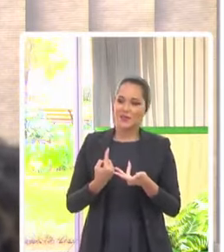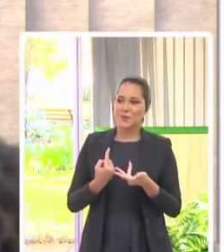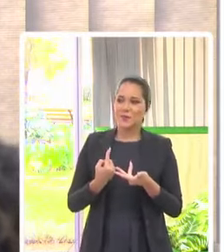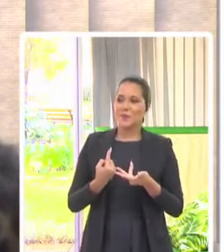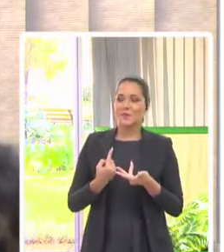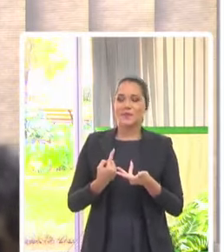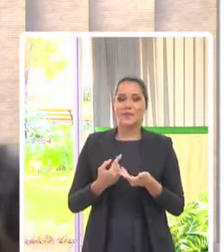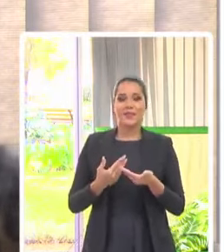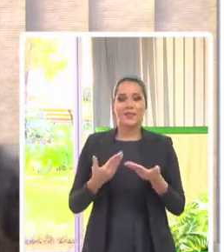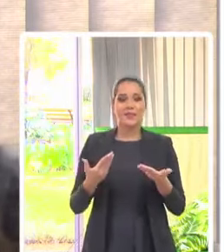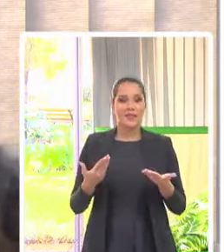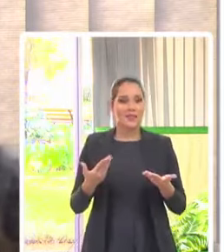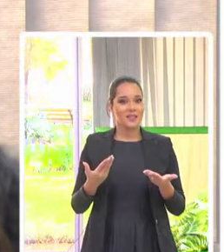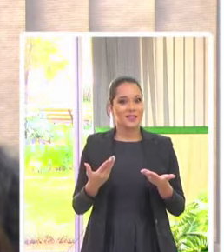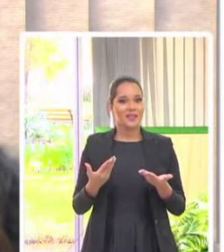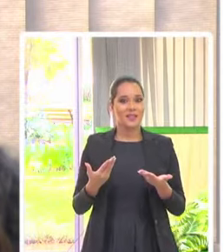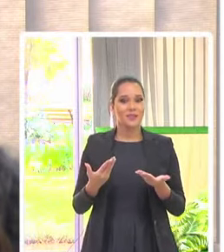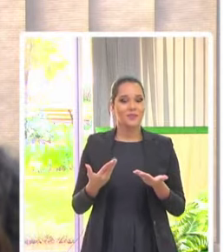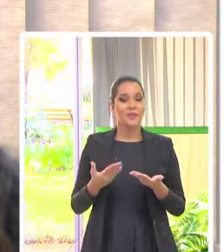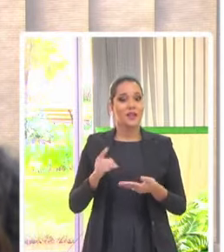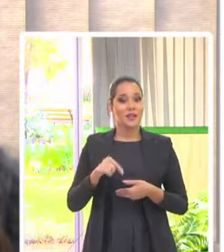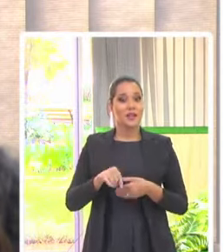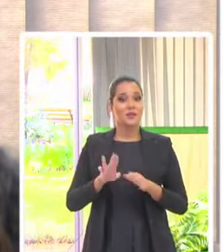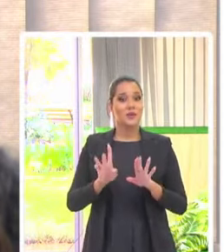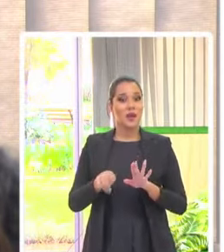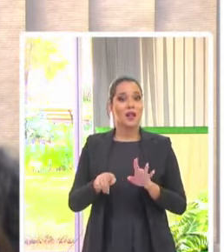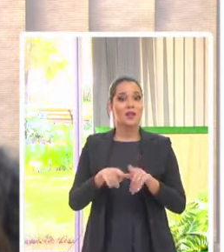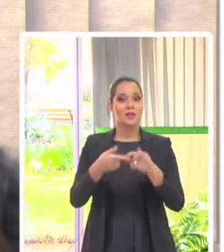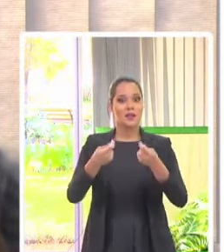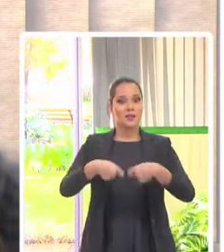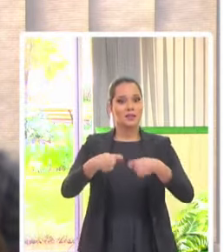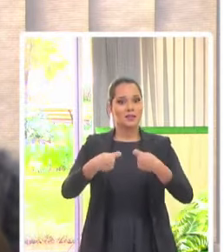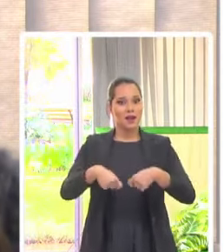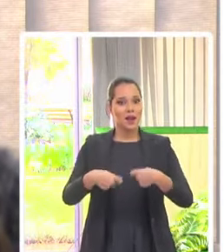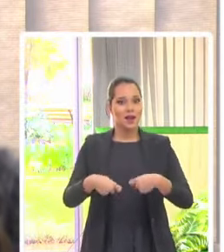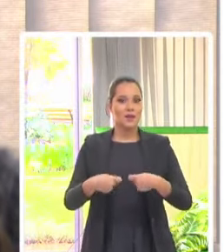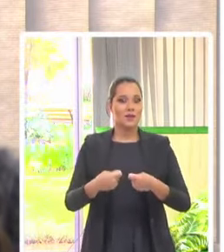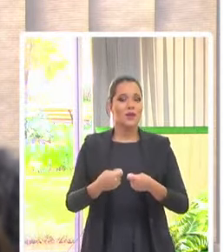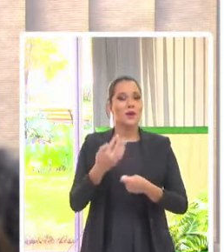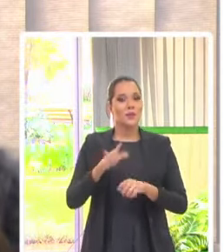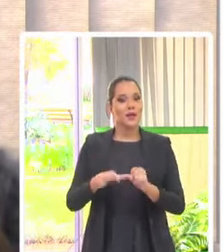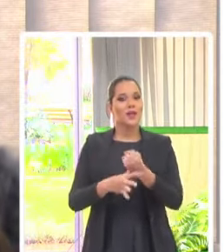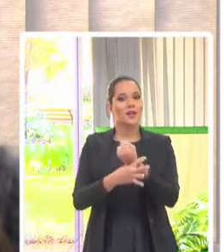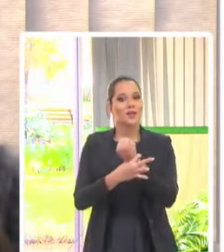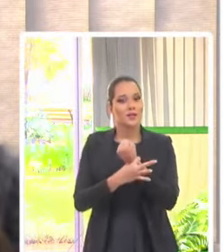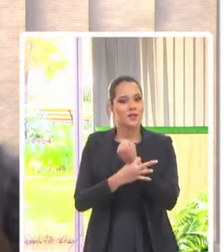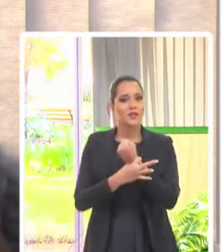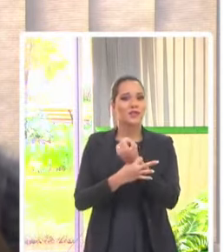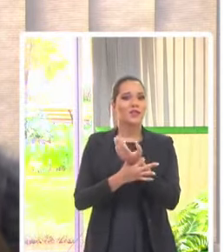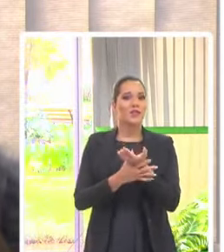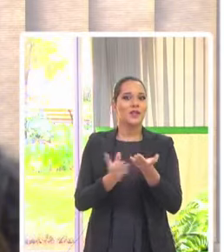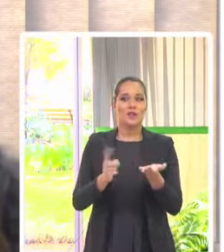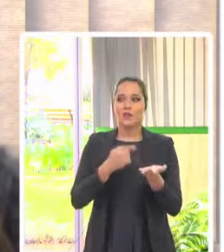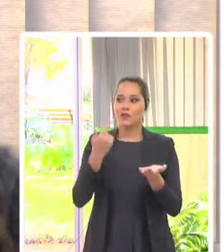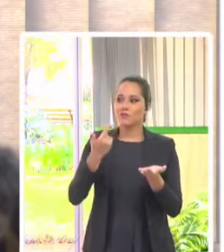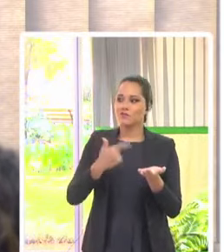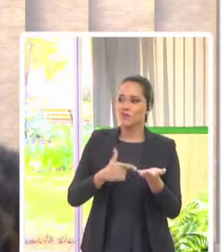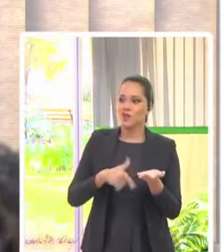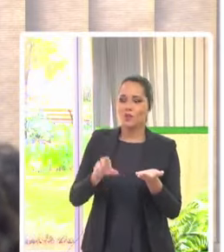that is somehow needed to make sure we are not leaving relevant points